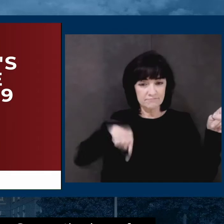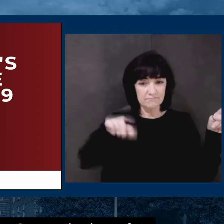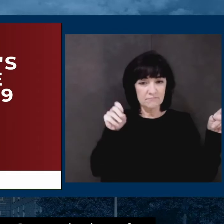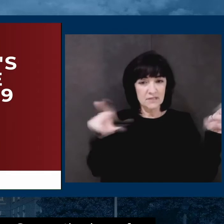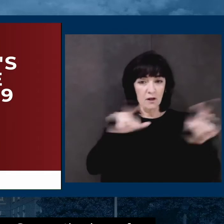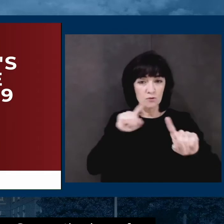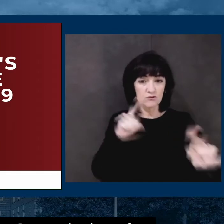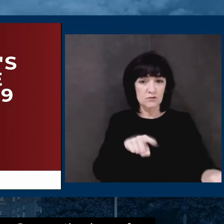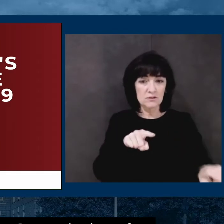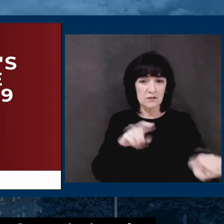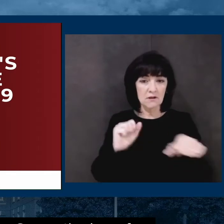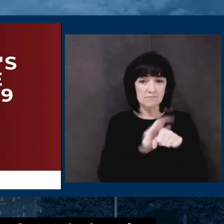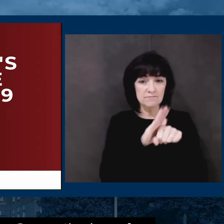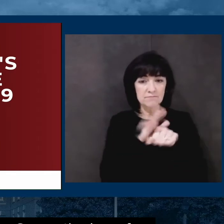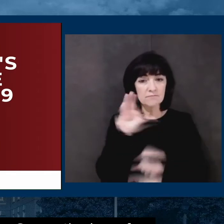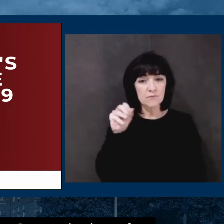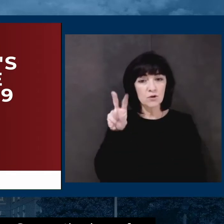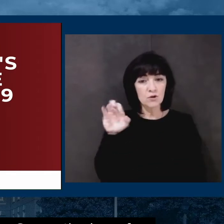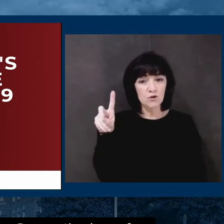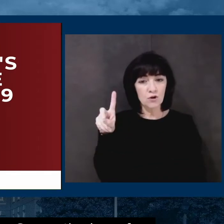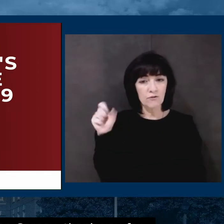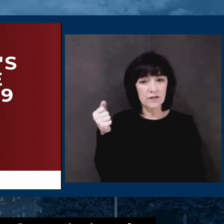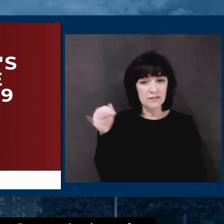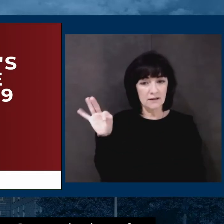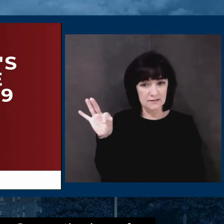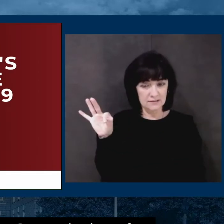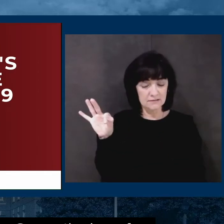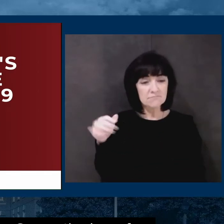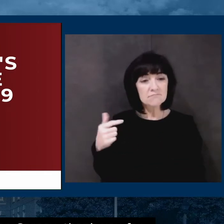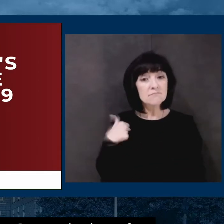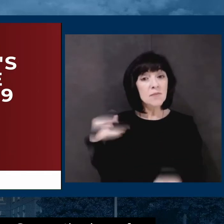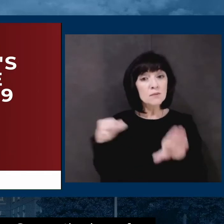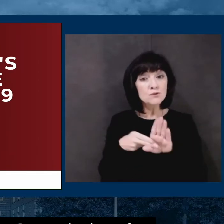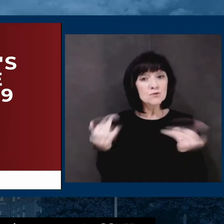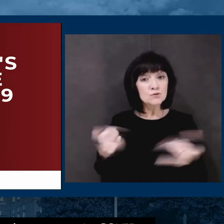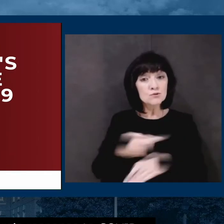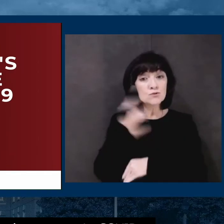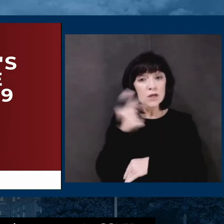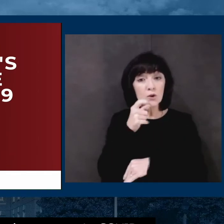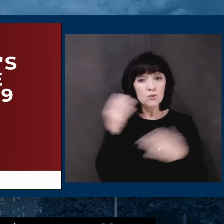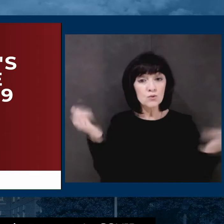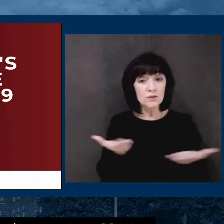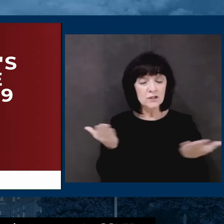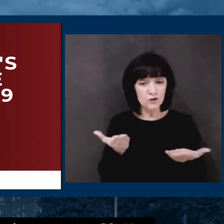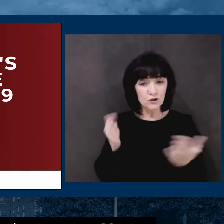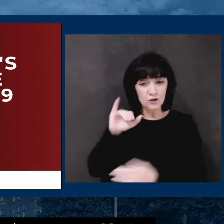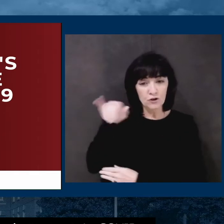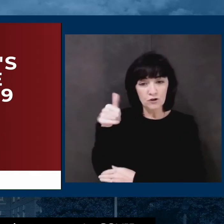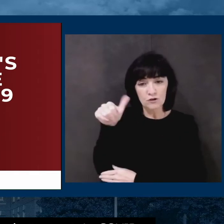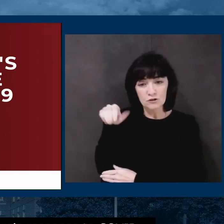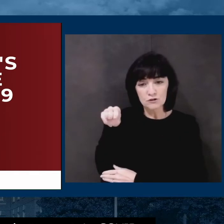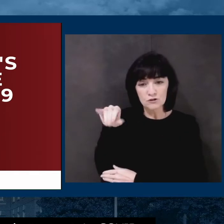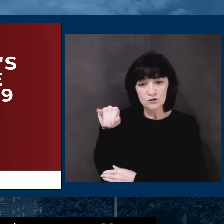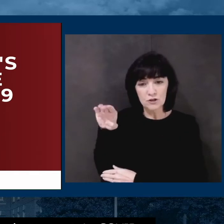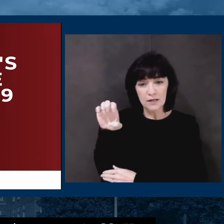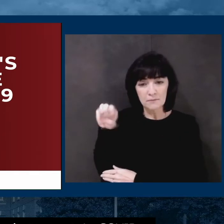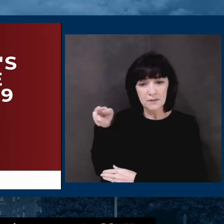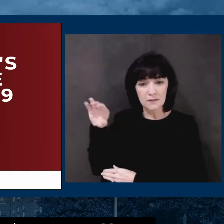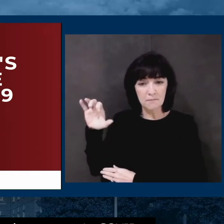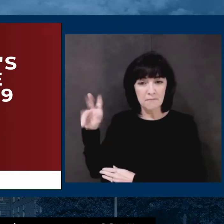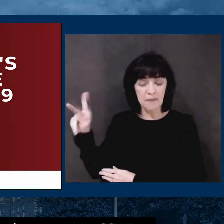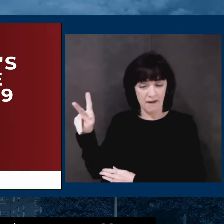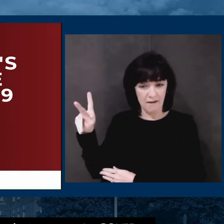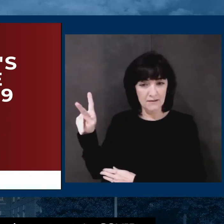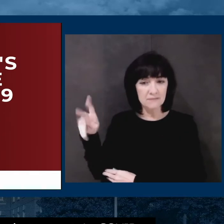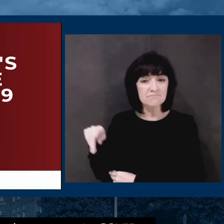to COVID-19. I'm joined today by Jamie Mack, who's in charge of enforcement